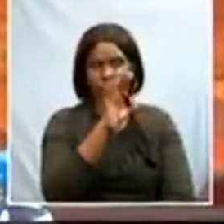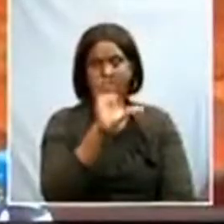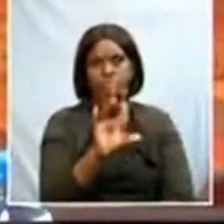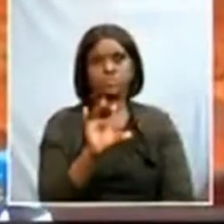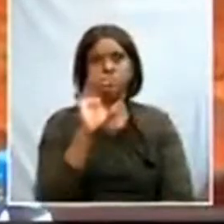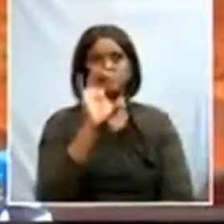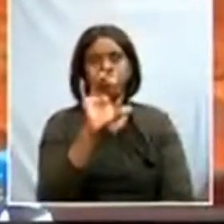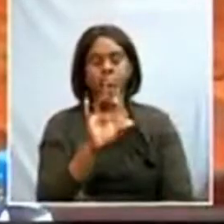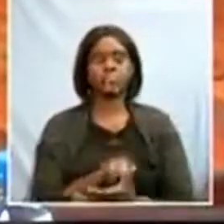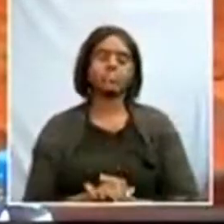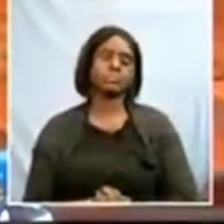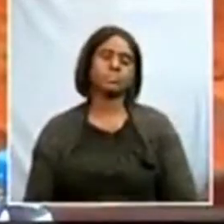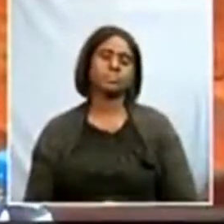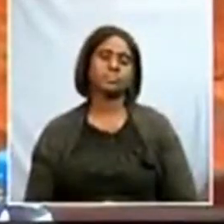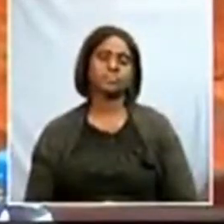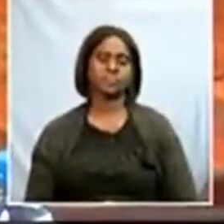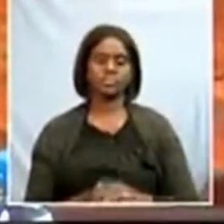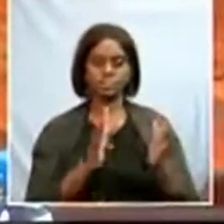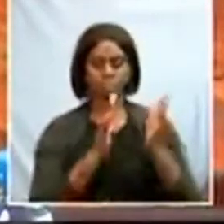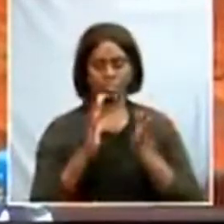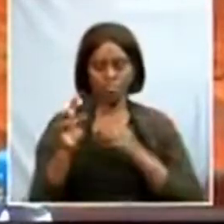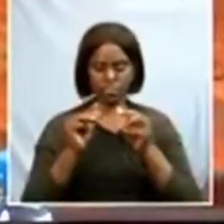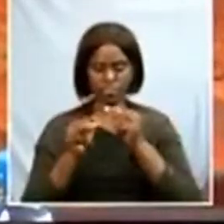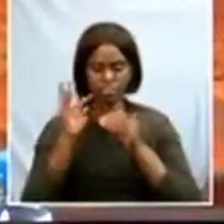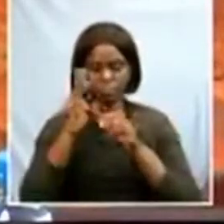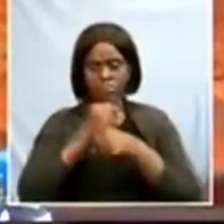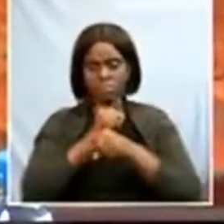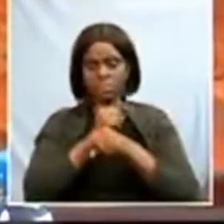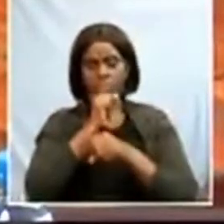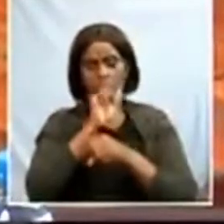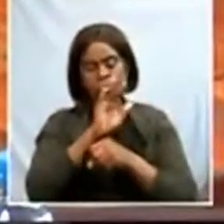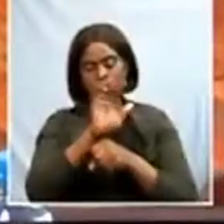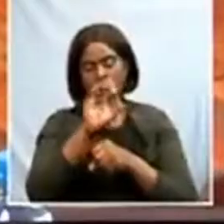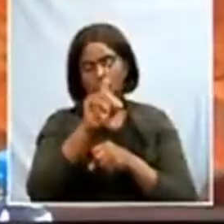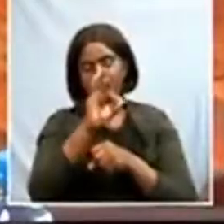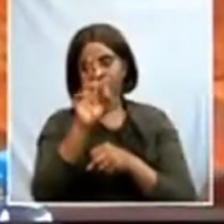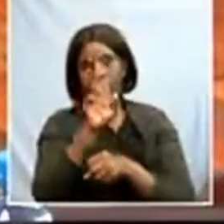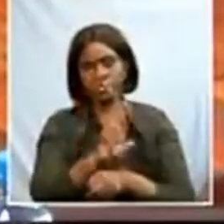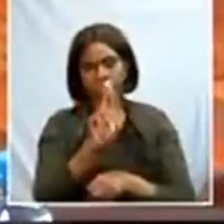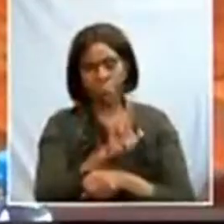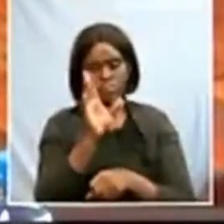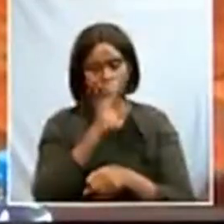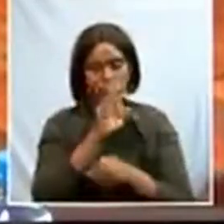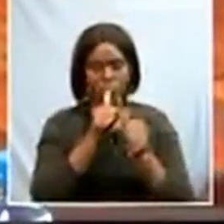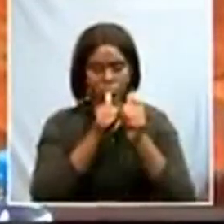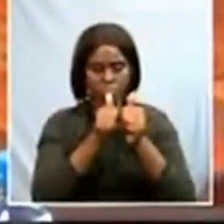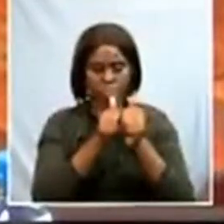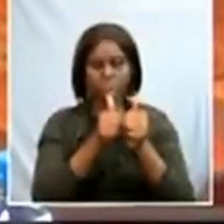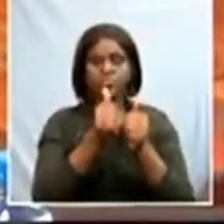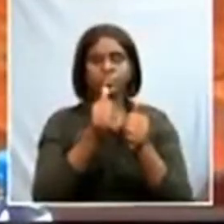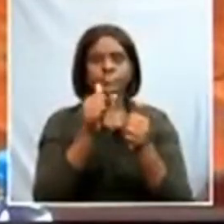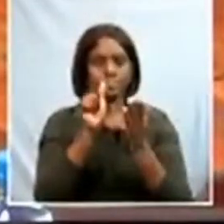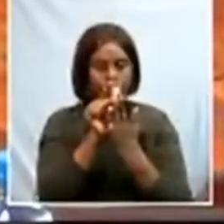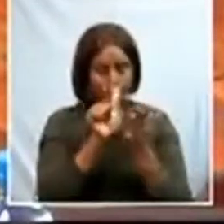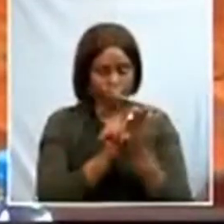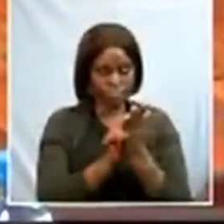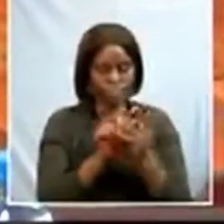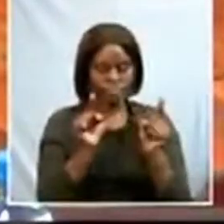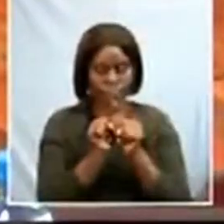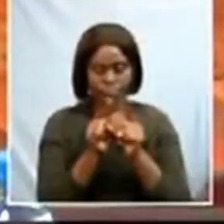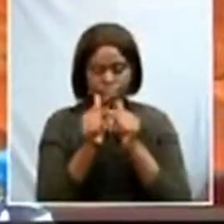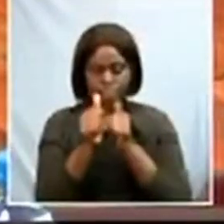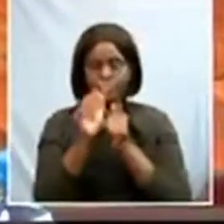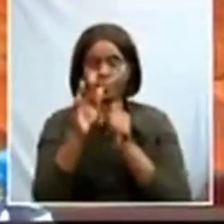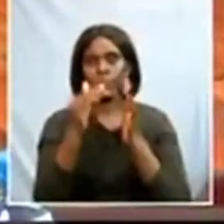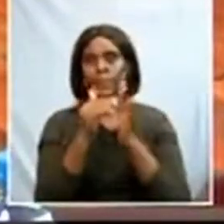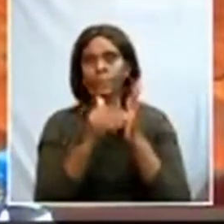allocation. A major measure, management ensure that CDF funds are utilized as per contractual obligation and following